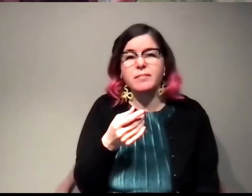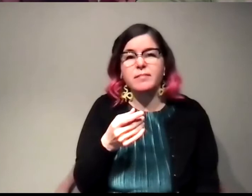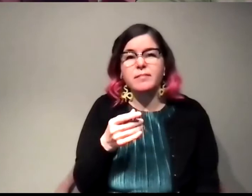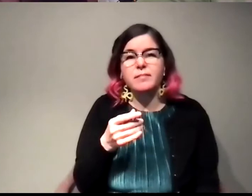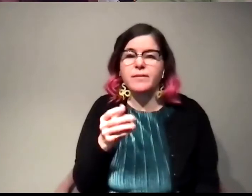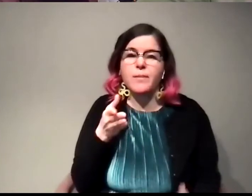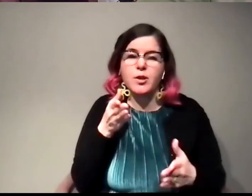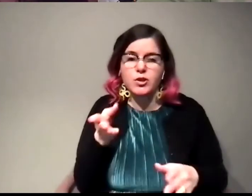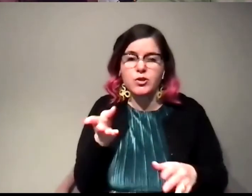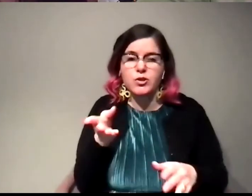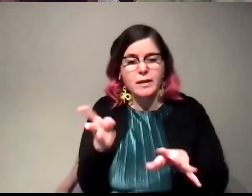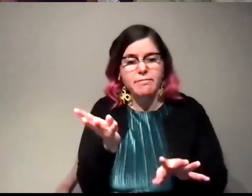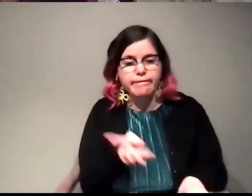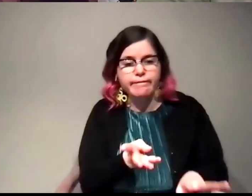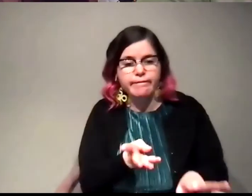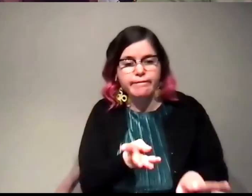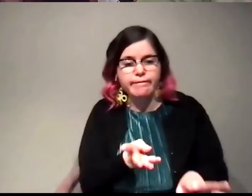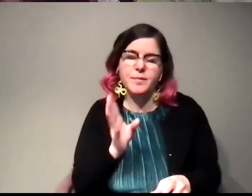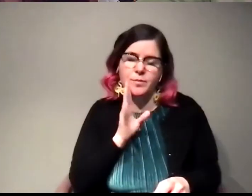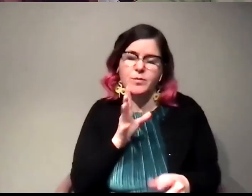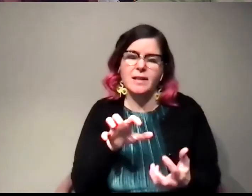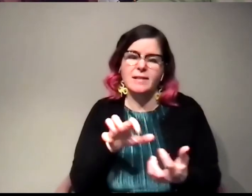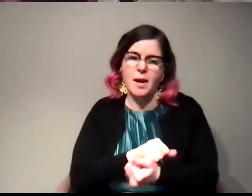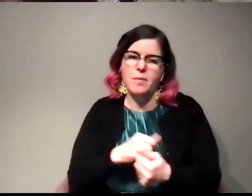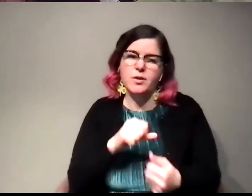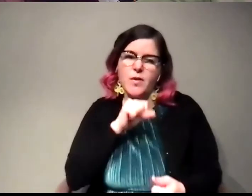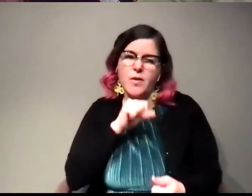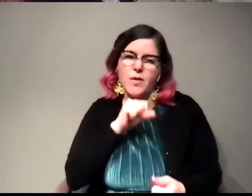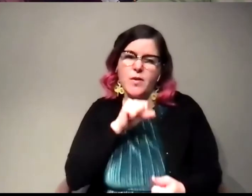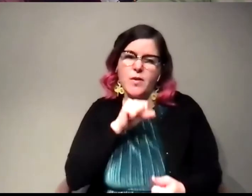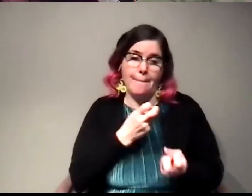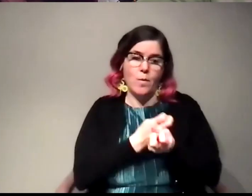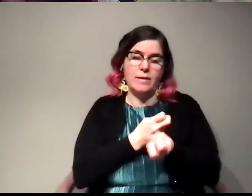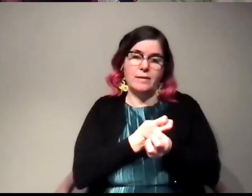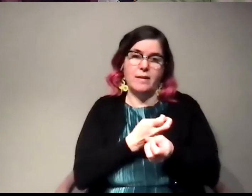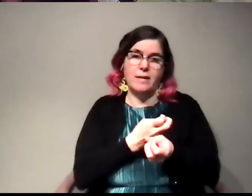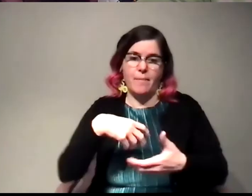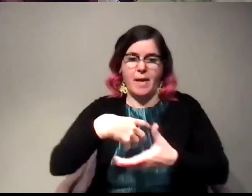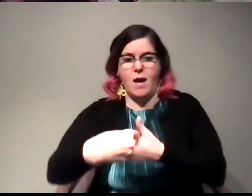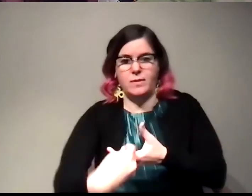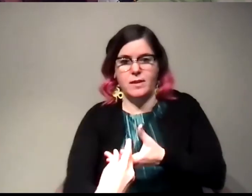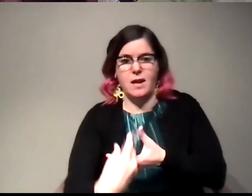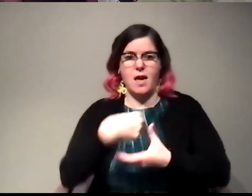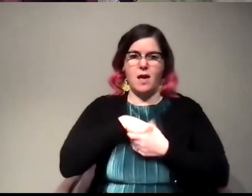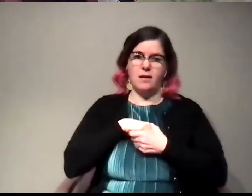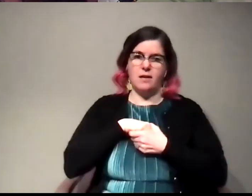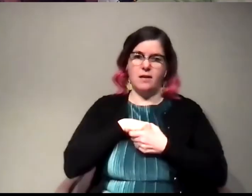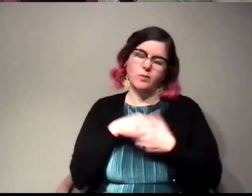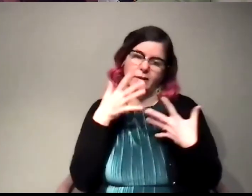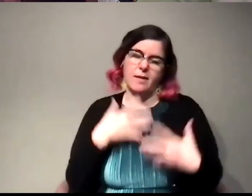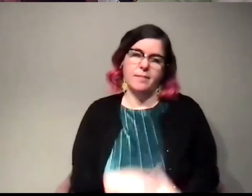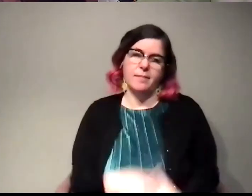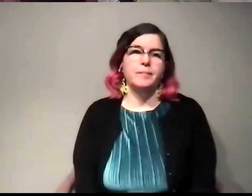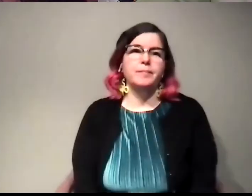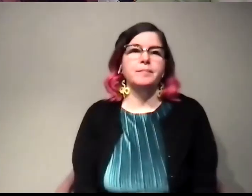runoff, stuff like that, it can hugely damage the frog and can basically poison them from the outside in. Yeah, it's really sad. Mrs.